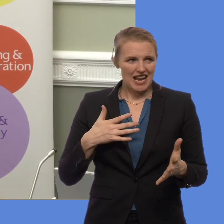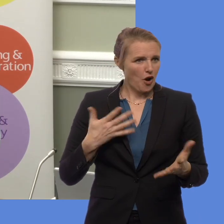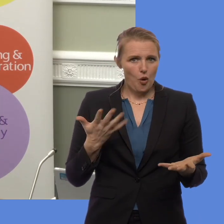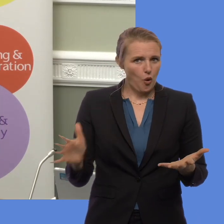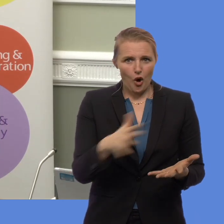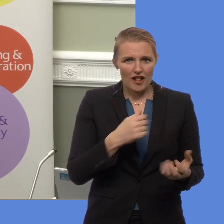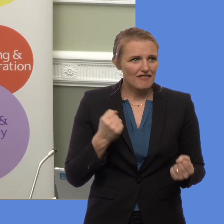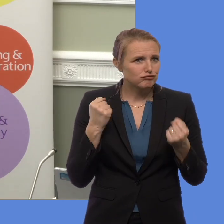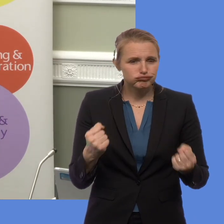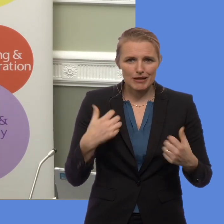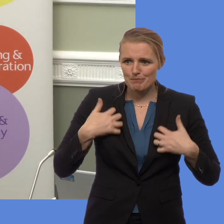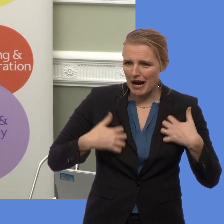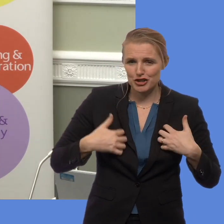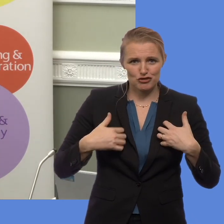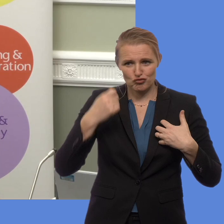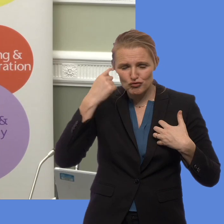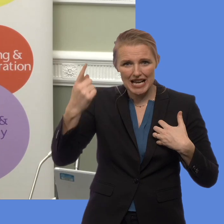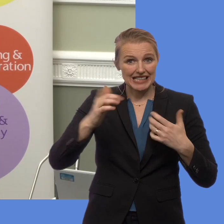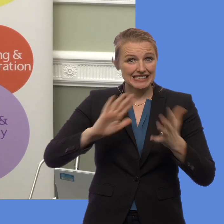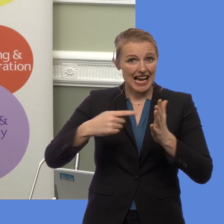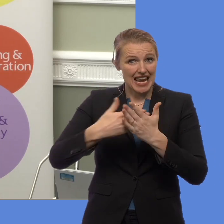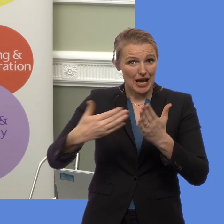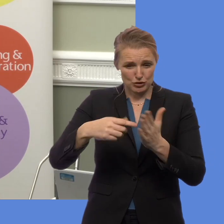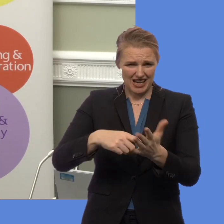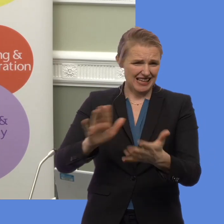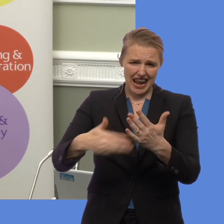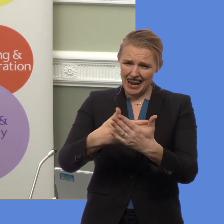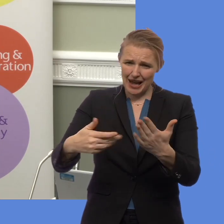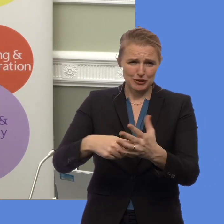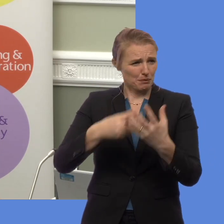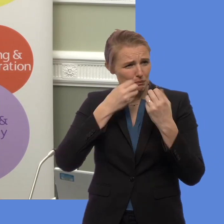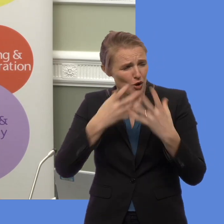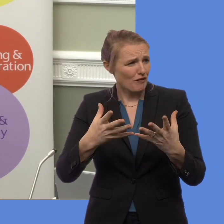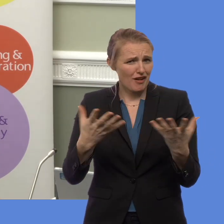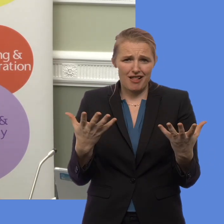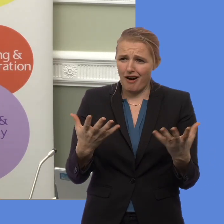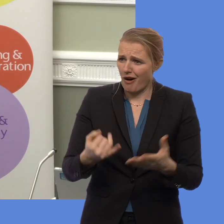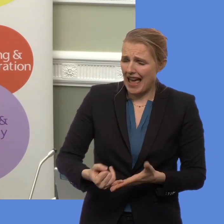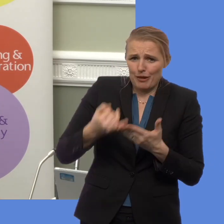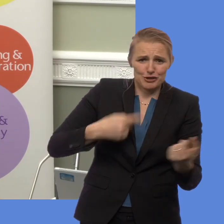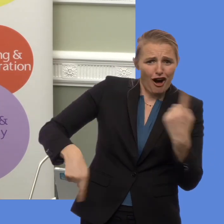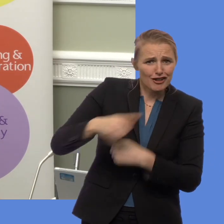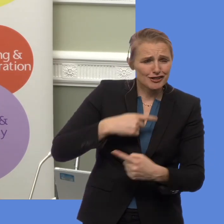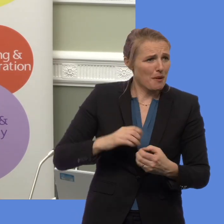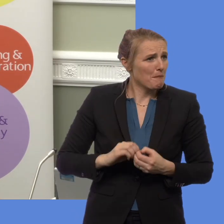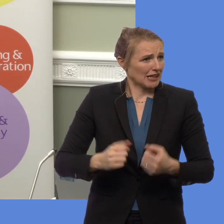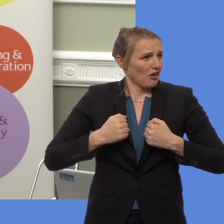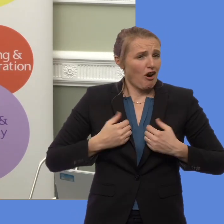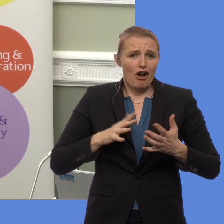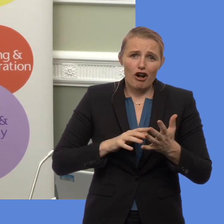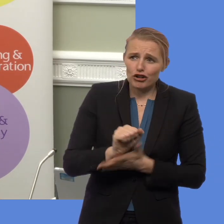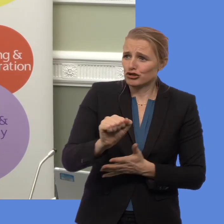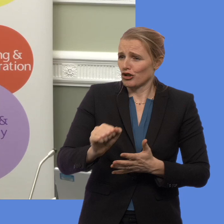to treat it as a language and absolutely an asset to all of us and part of that rich culture. But for now,